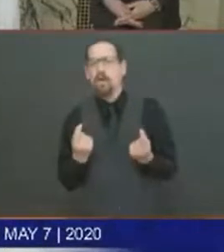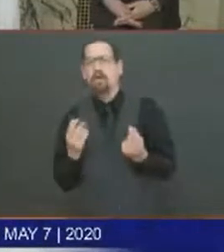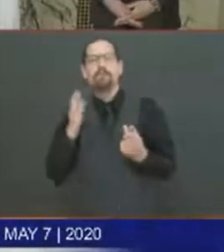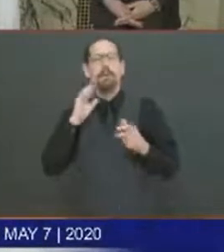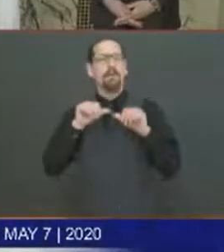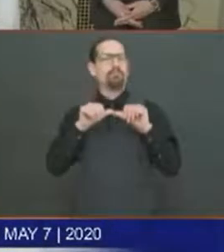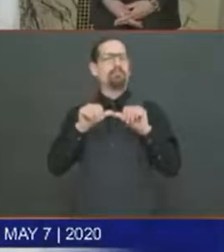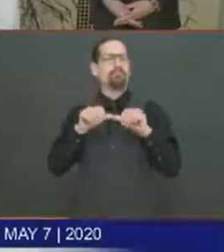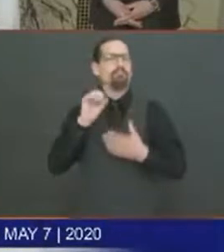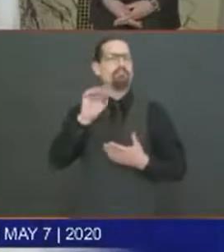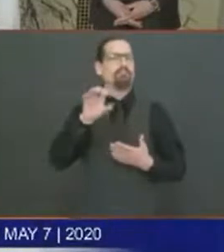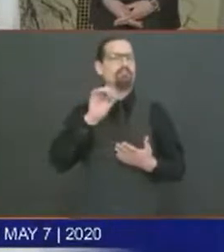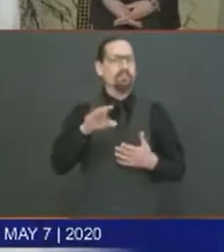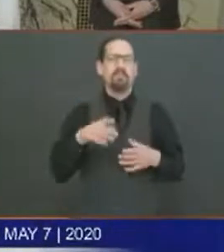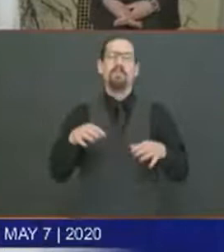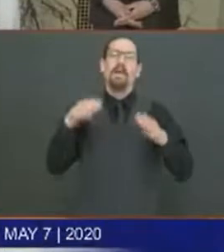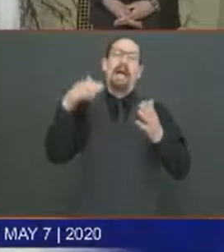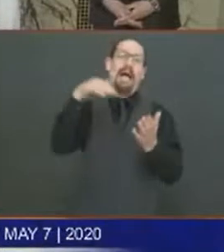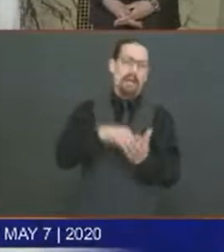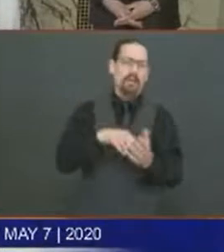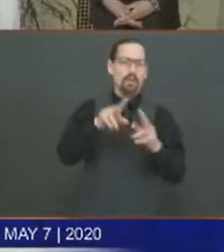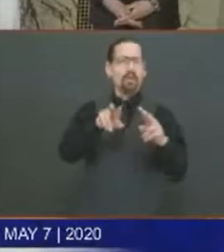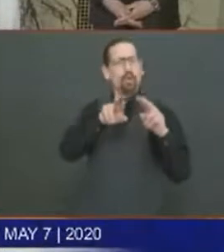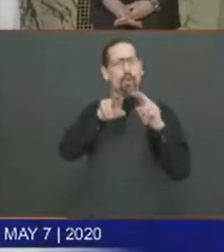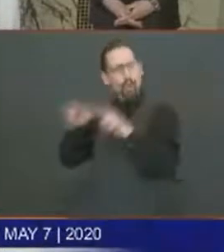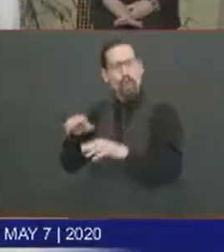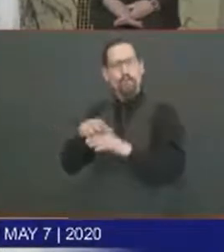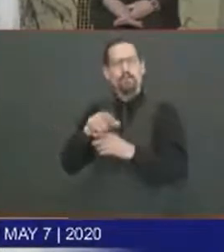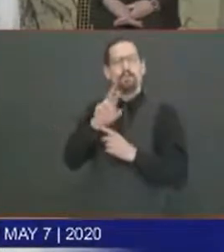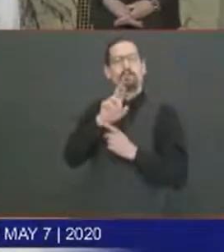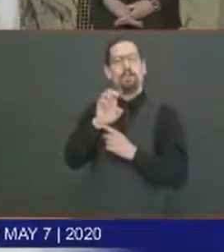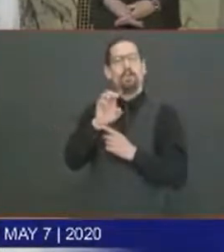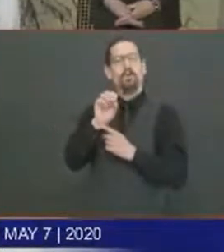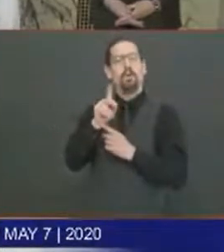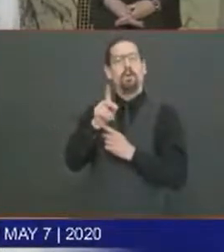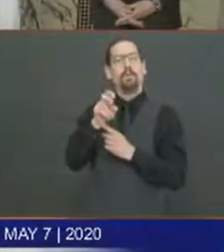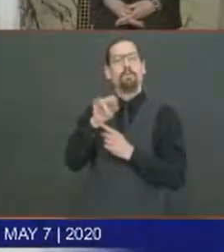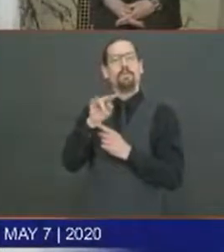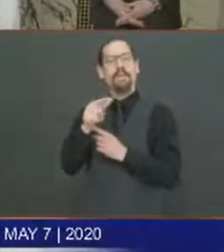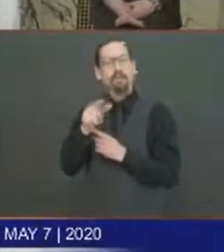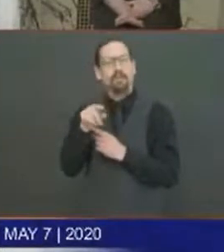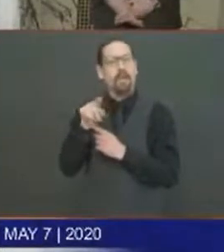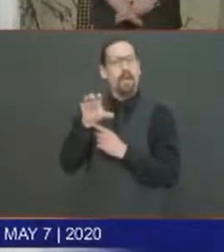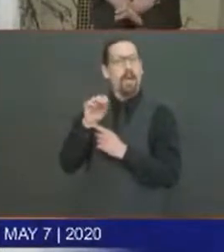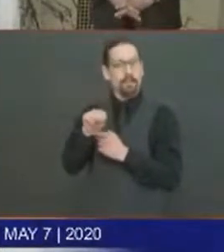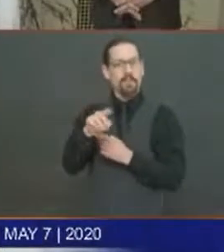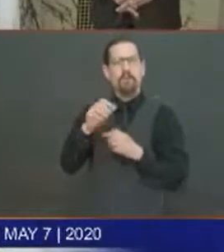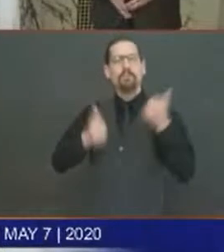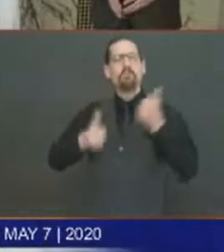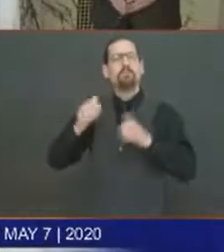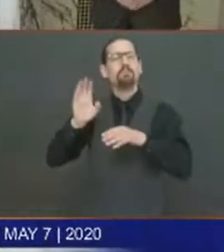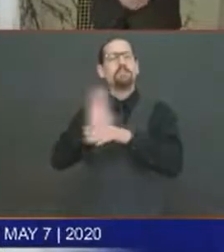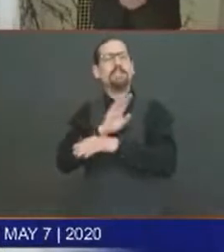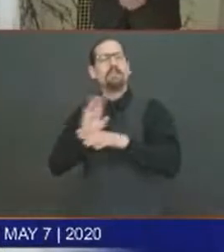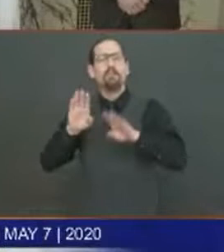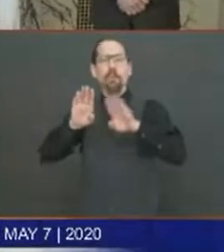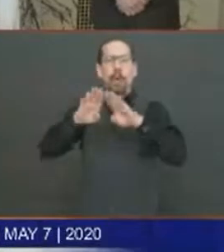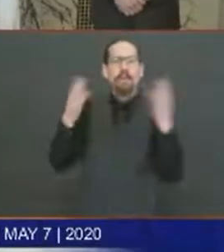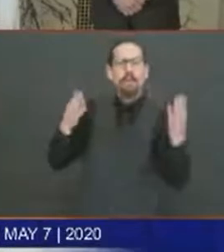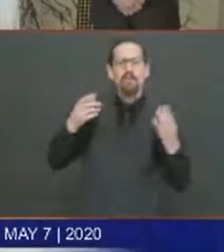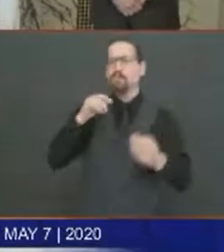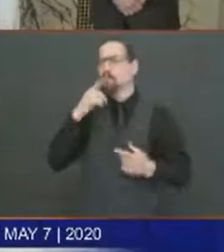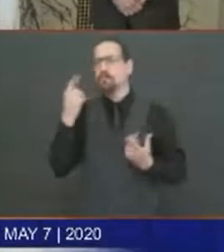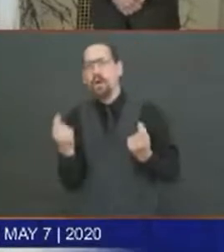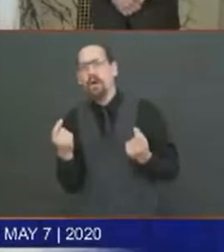more information. But we're looking to get folks back to work. So we're working very hard right now to